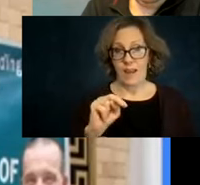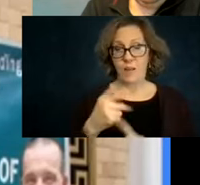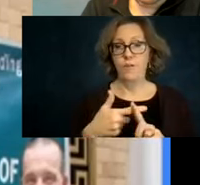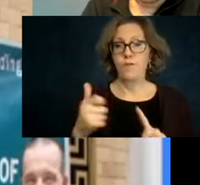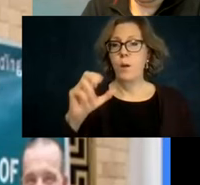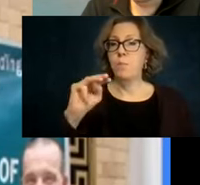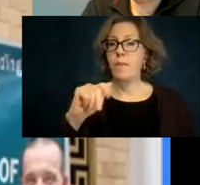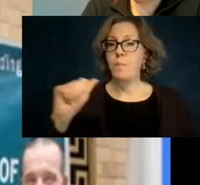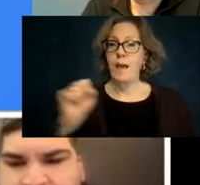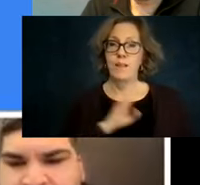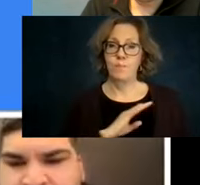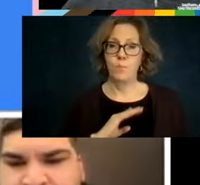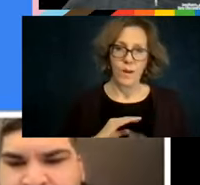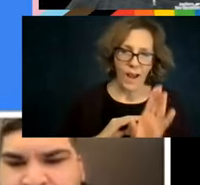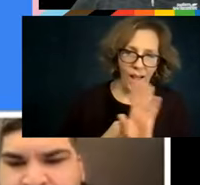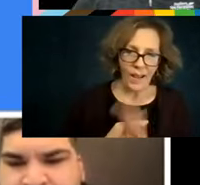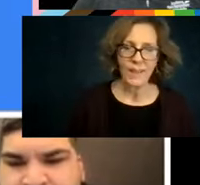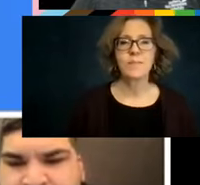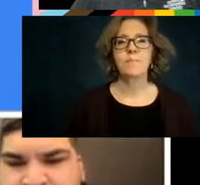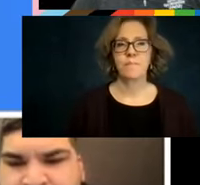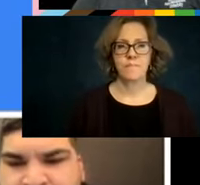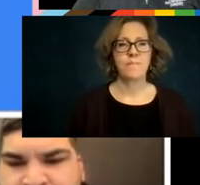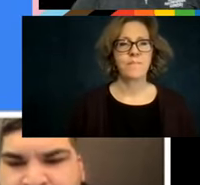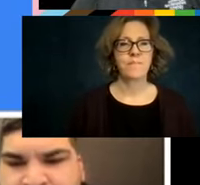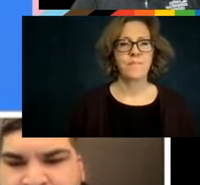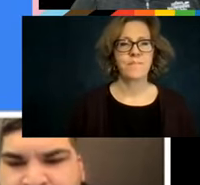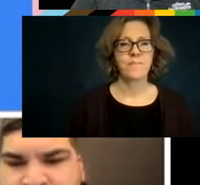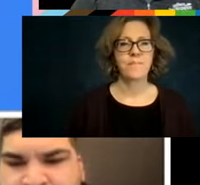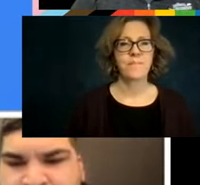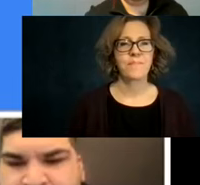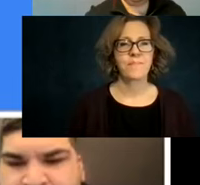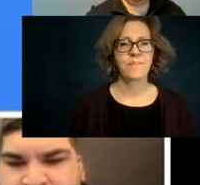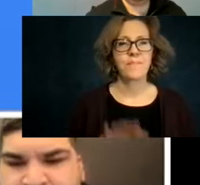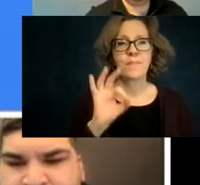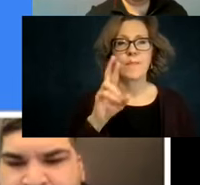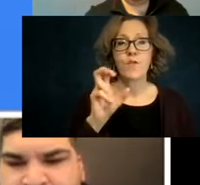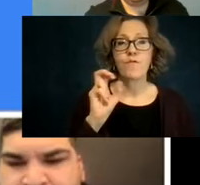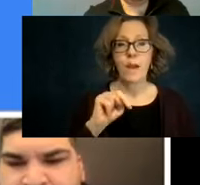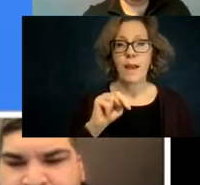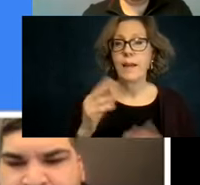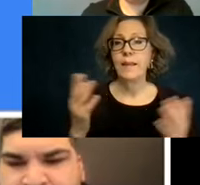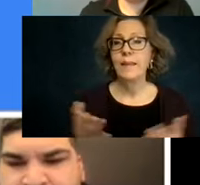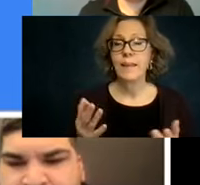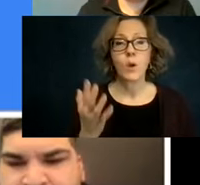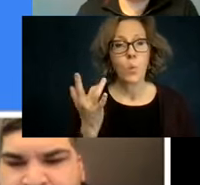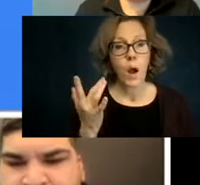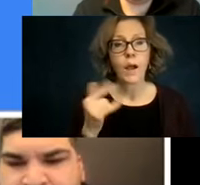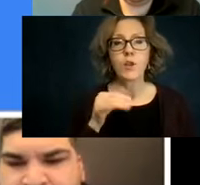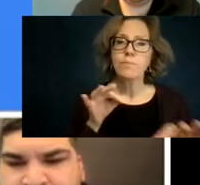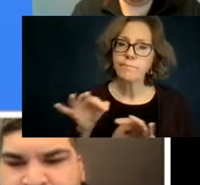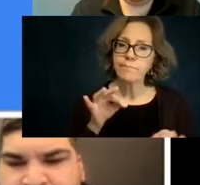Board. Hi, Fran. Hello. So Fran's here to tell us a little bit about